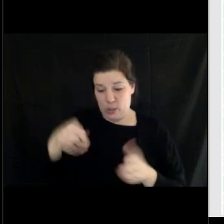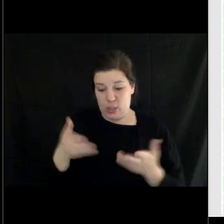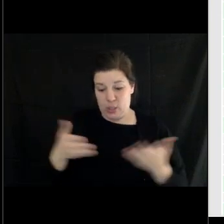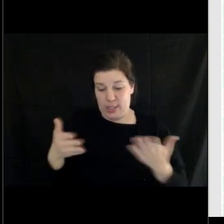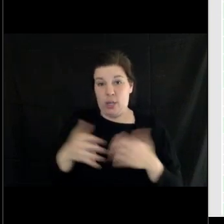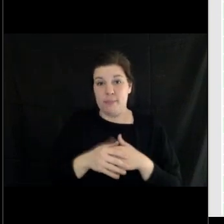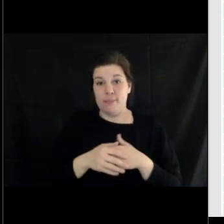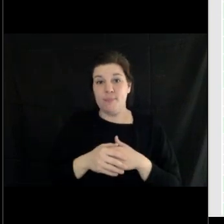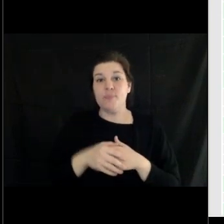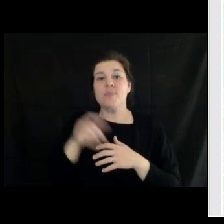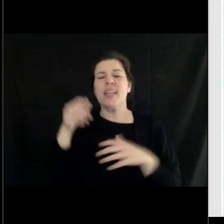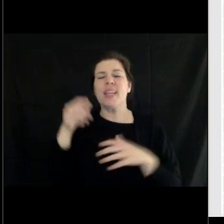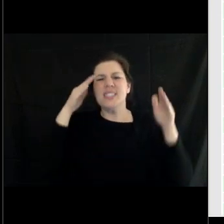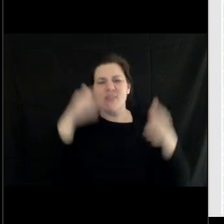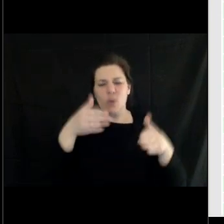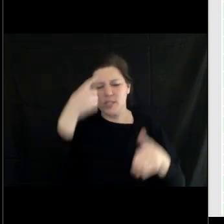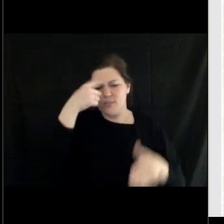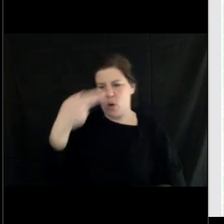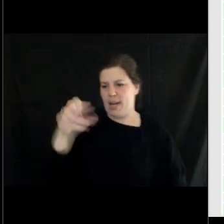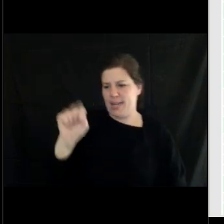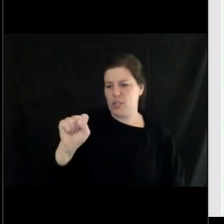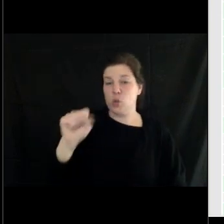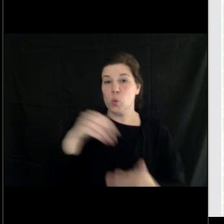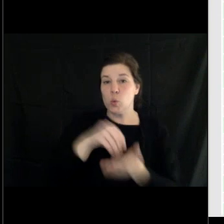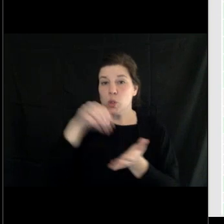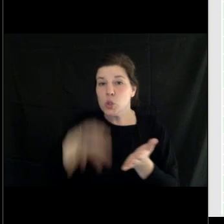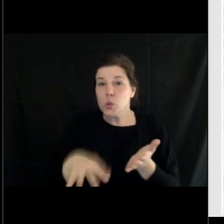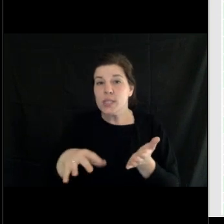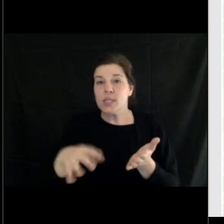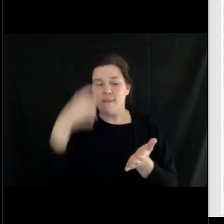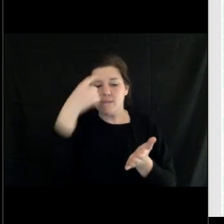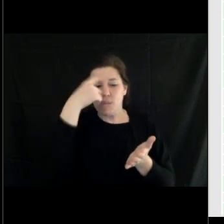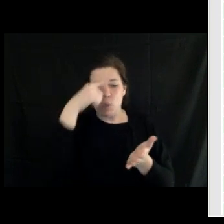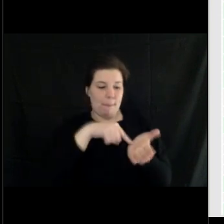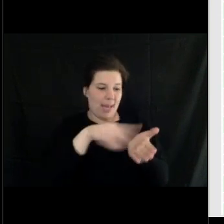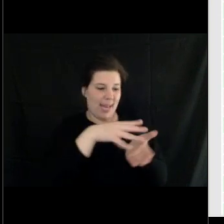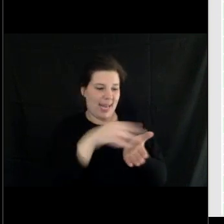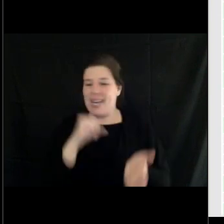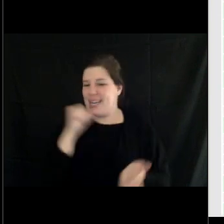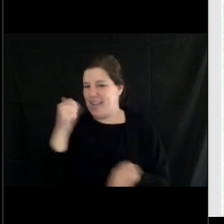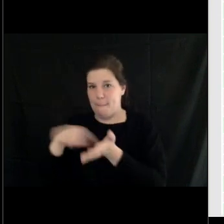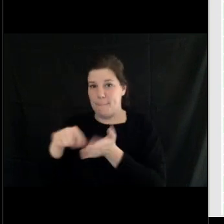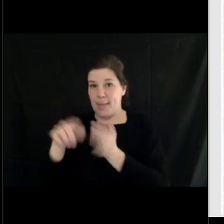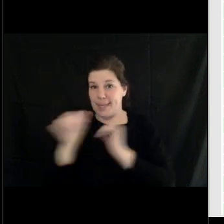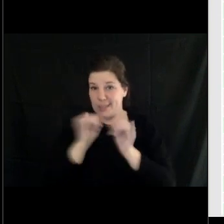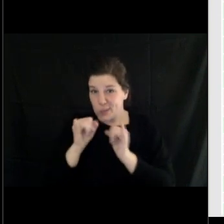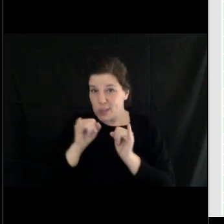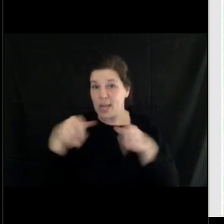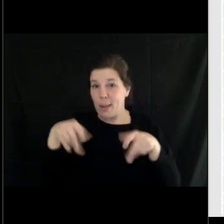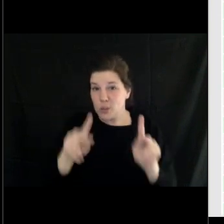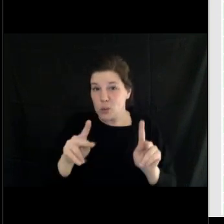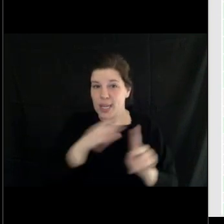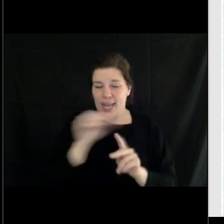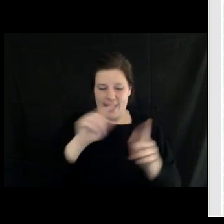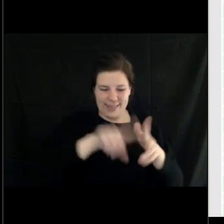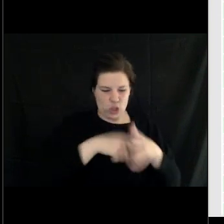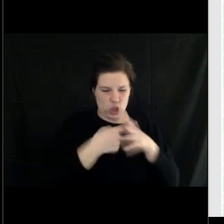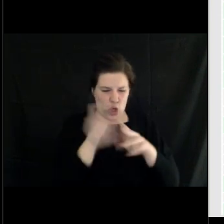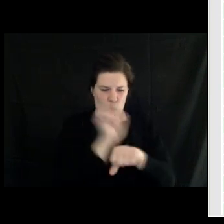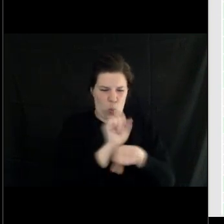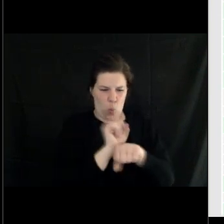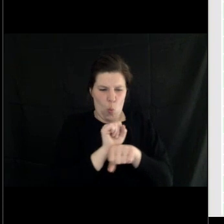towards high school students interested in both paid and unpaid internship opportunities and potential entry-level positions in a variety of